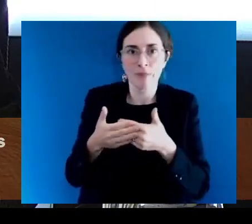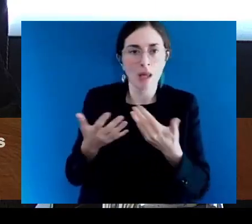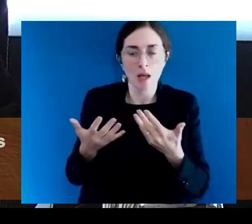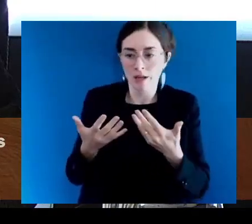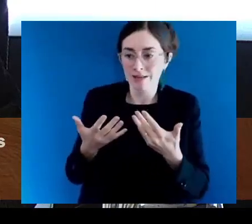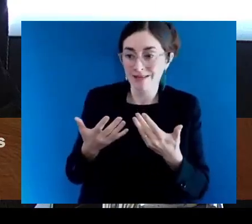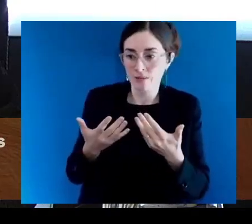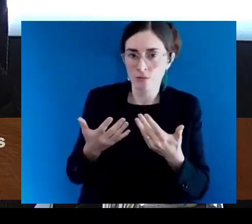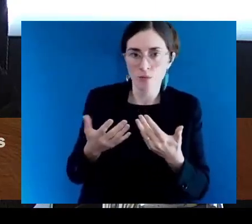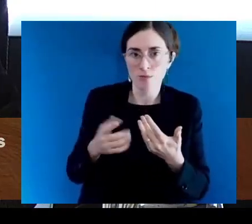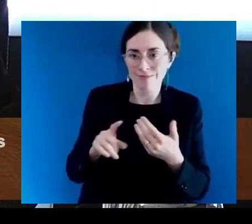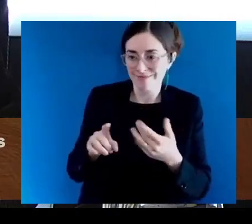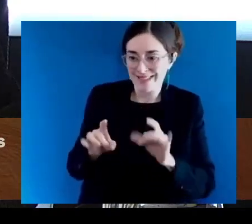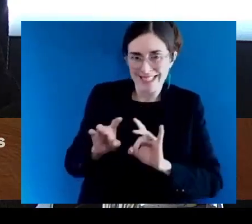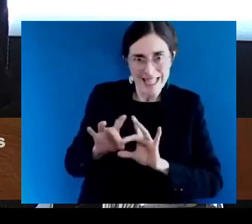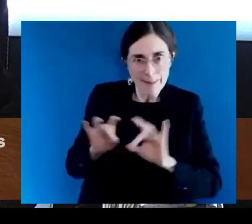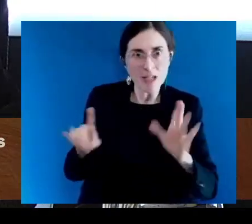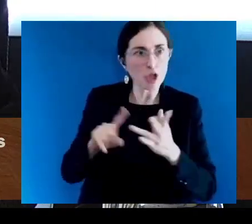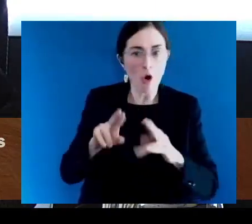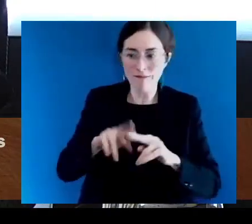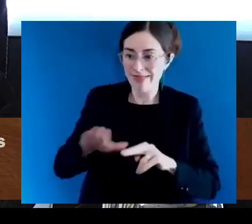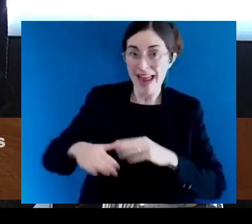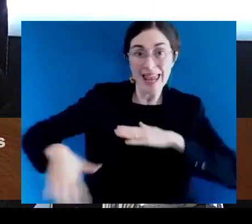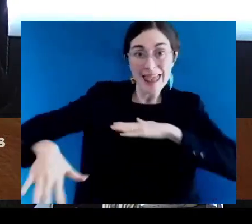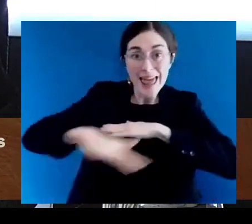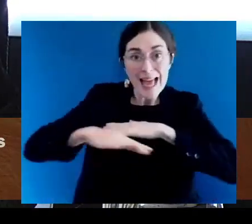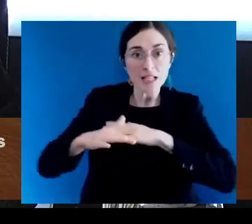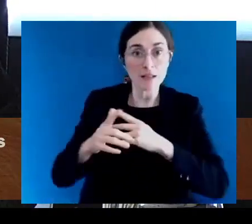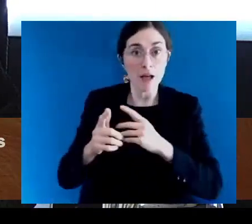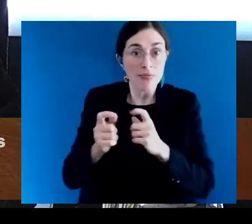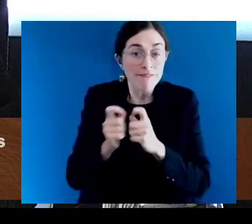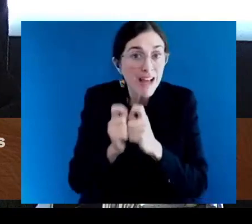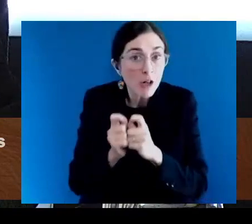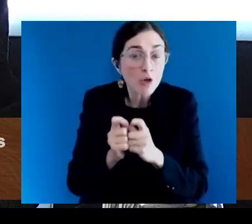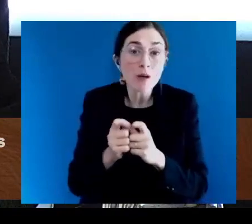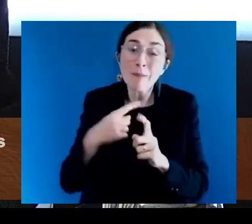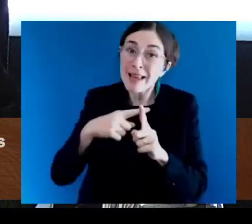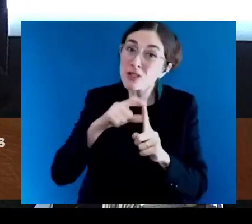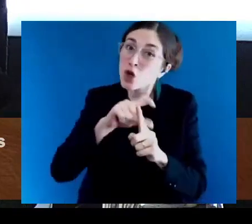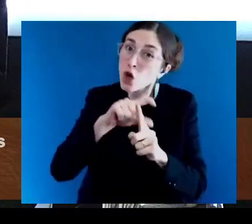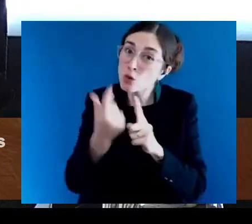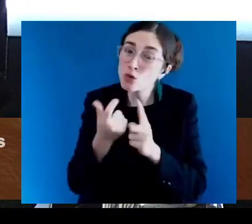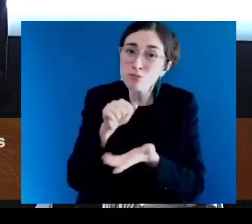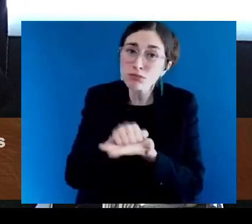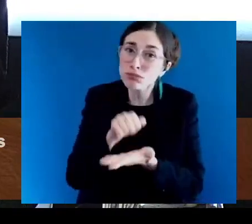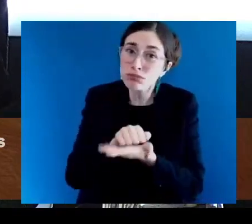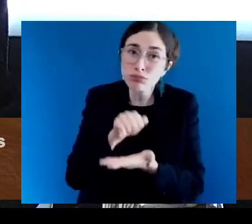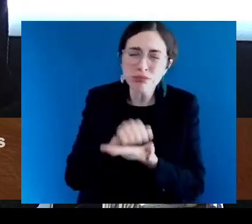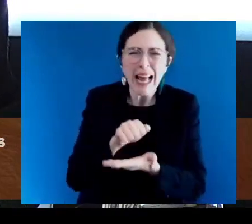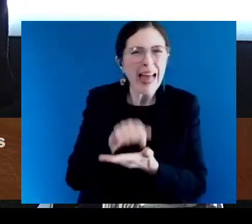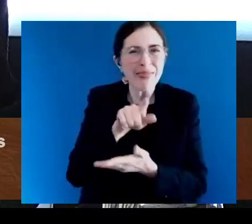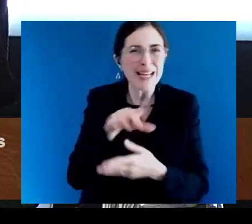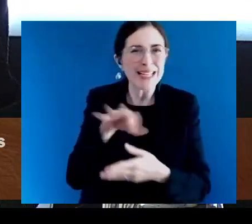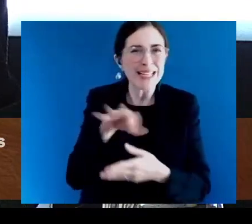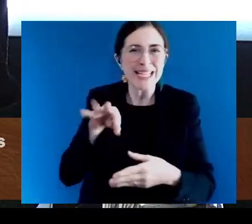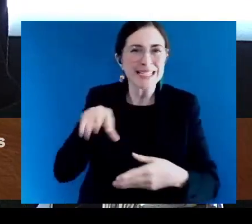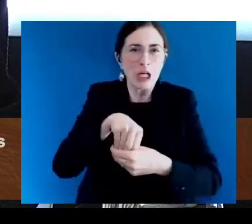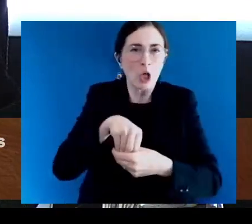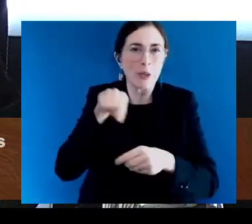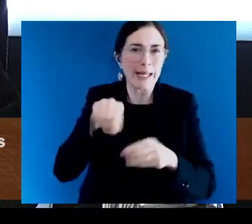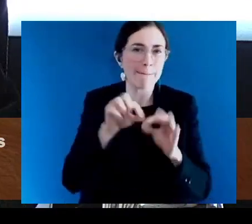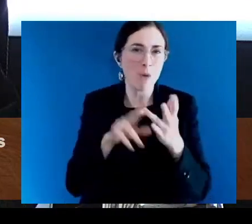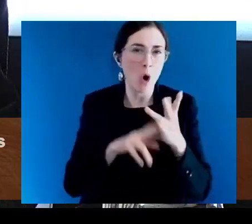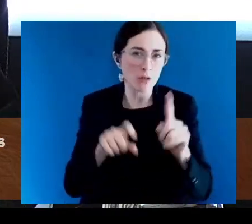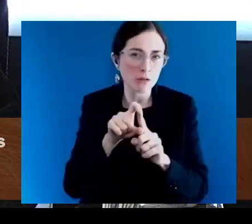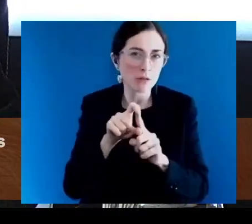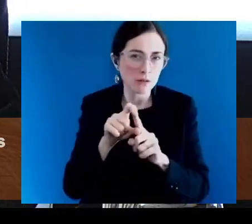the values of land and cultural heritage? Yes. All of those matters are certainly not captured by bonds. And there is a capacity